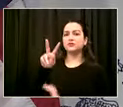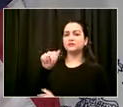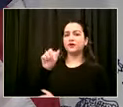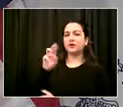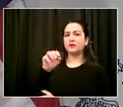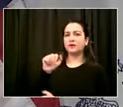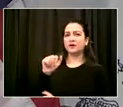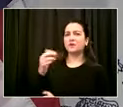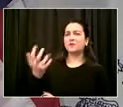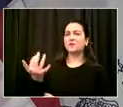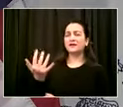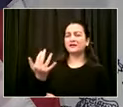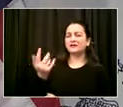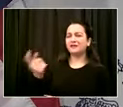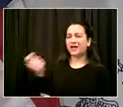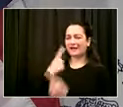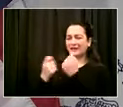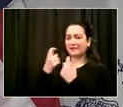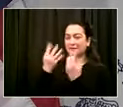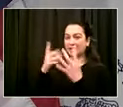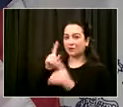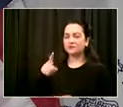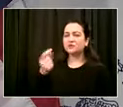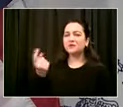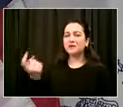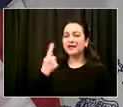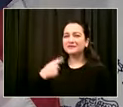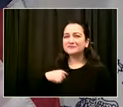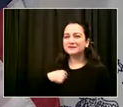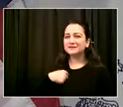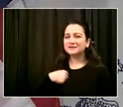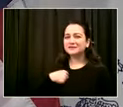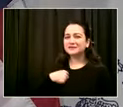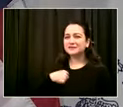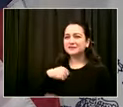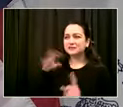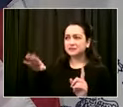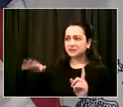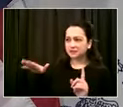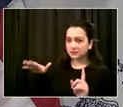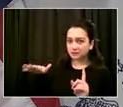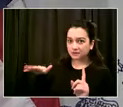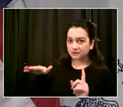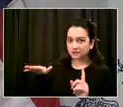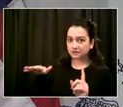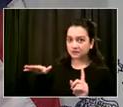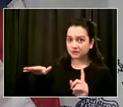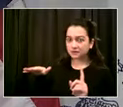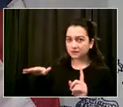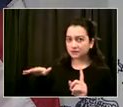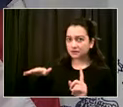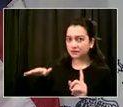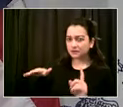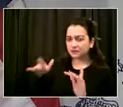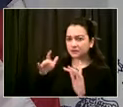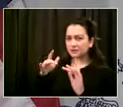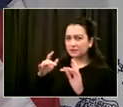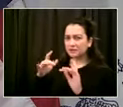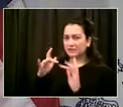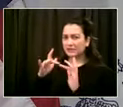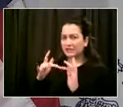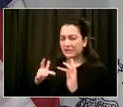Still got him? Rich, are you out there? Oh, yeah. Yes, I'm here. Do you have me now? Yeah. Just start the beginning, the first part